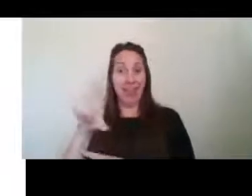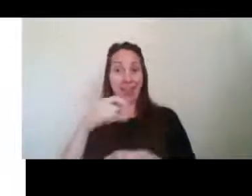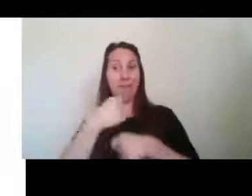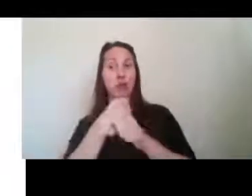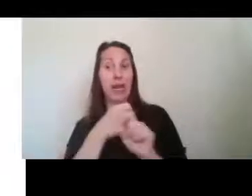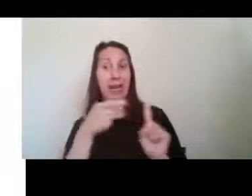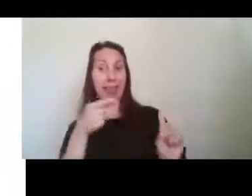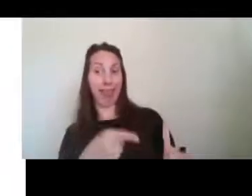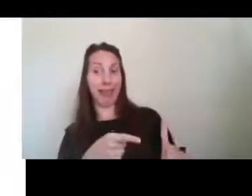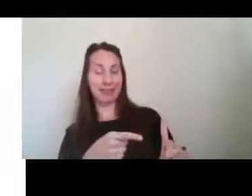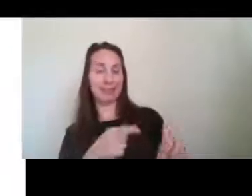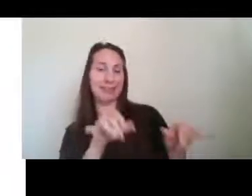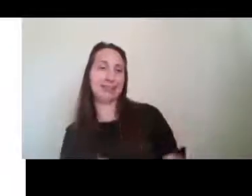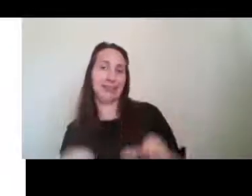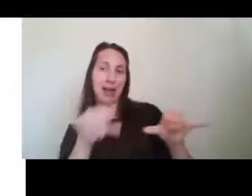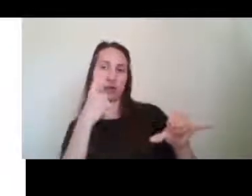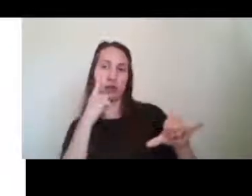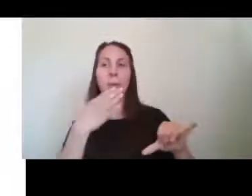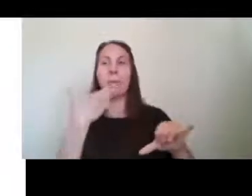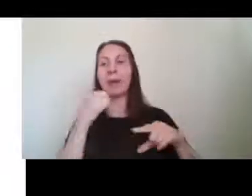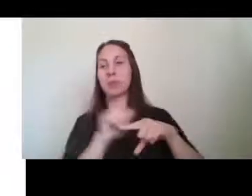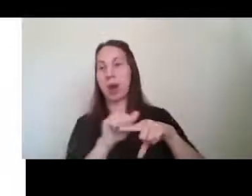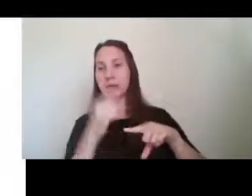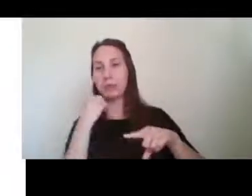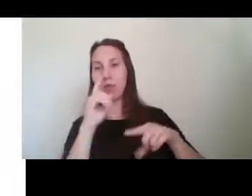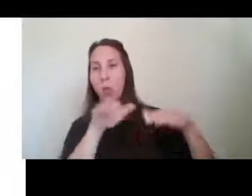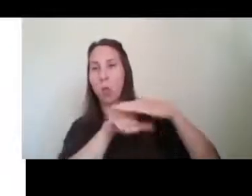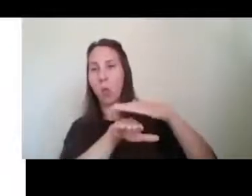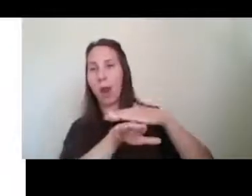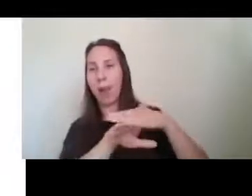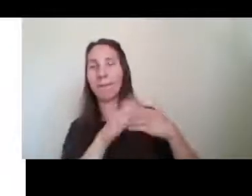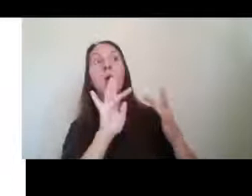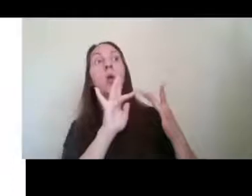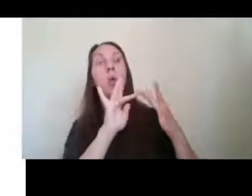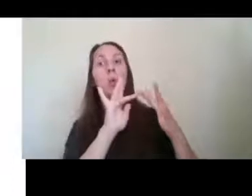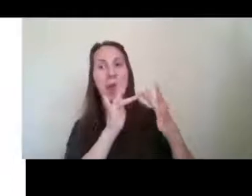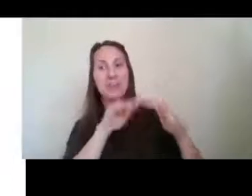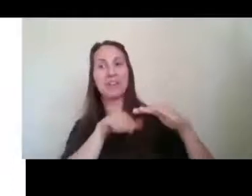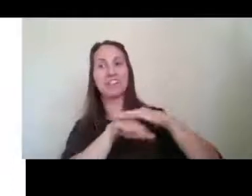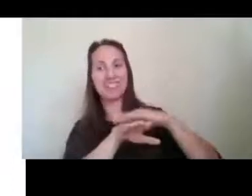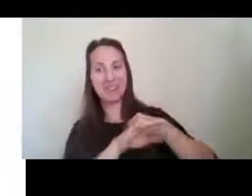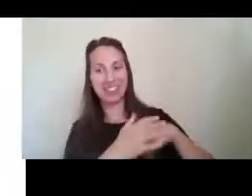best practice for web accessibility. There are a number of other standards. However,